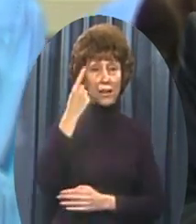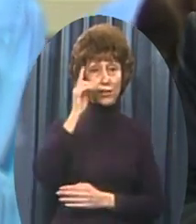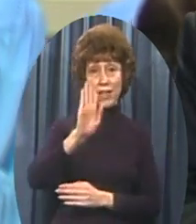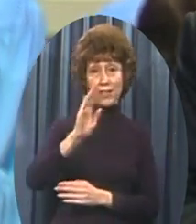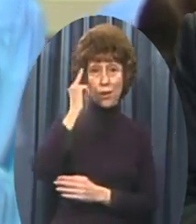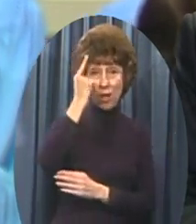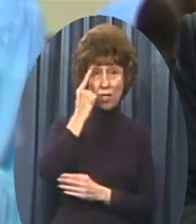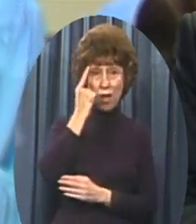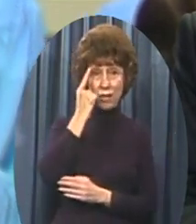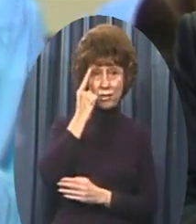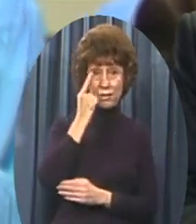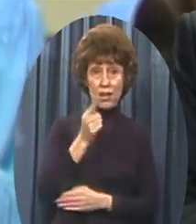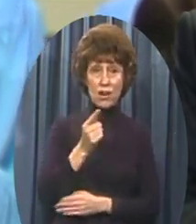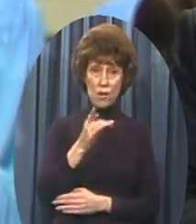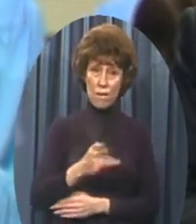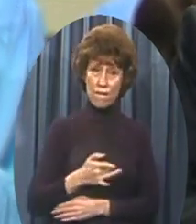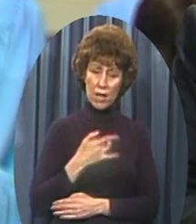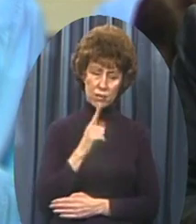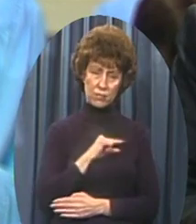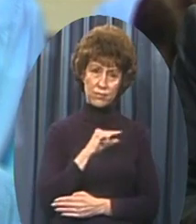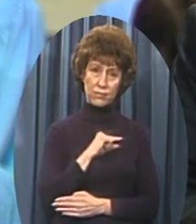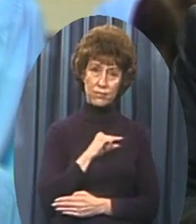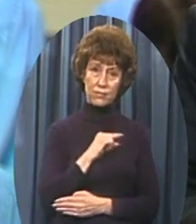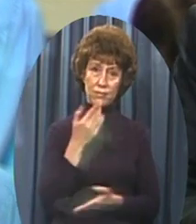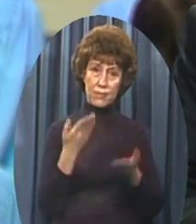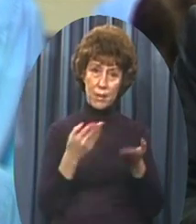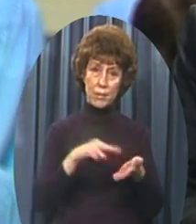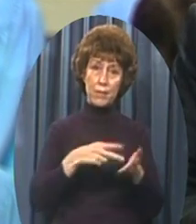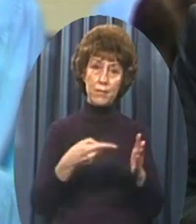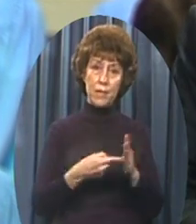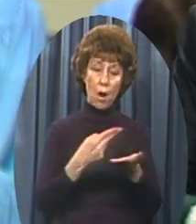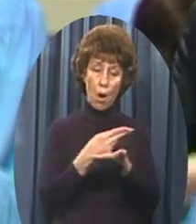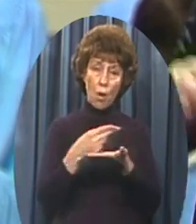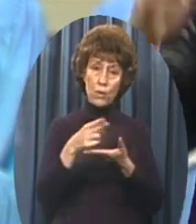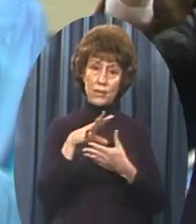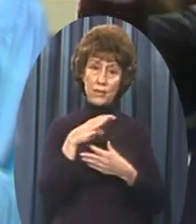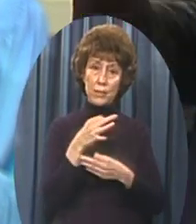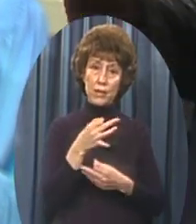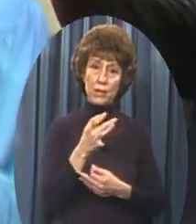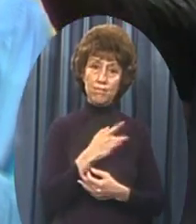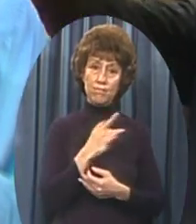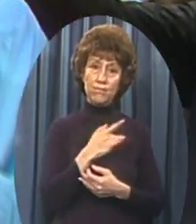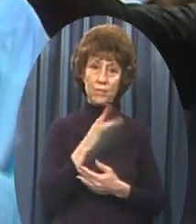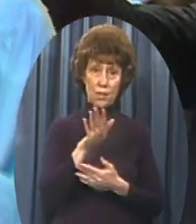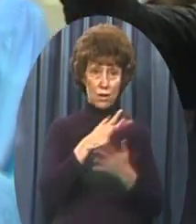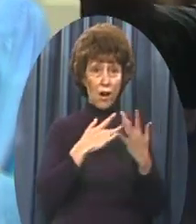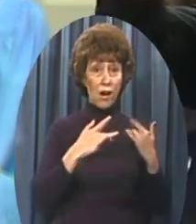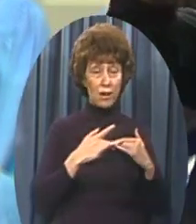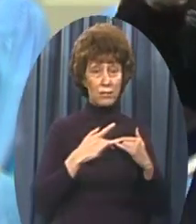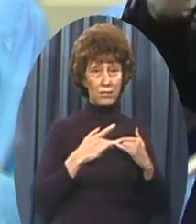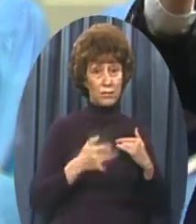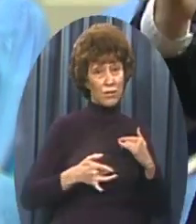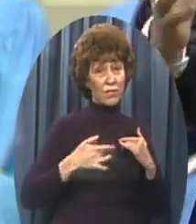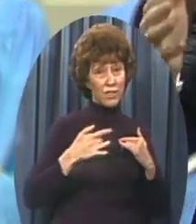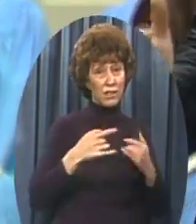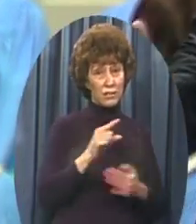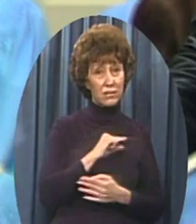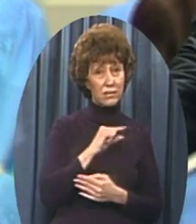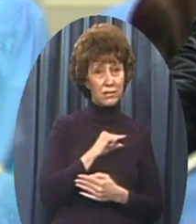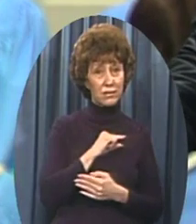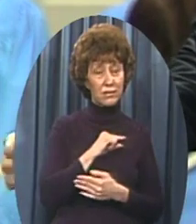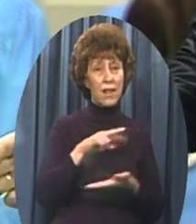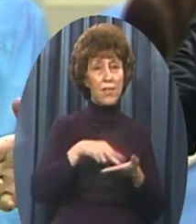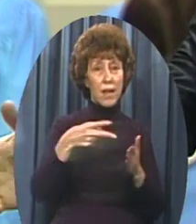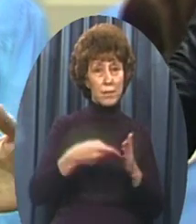Roeder, help us get the work done here in Lynchburg and around the world as one of us. From the balconies or the main floor, just step out and